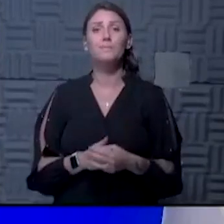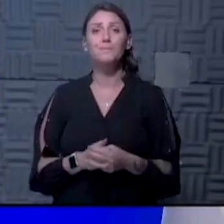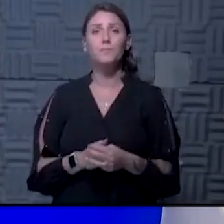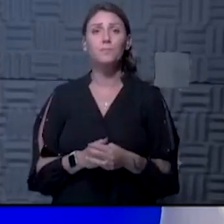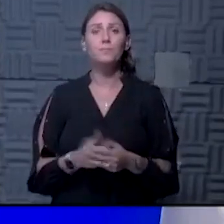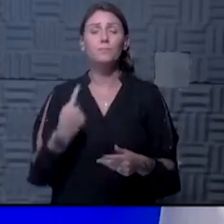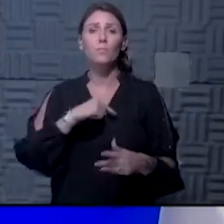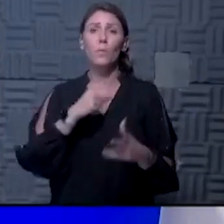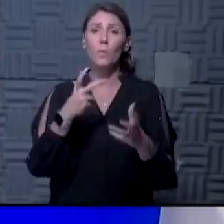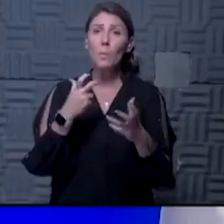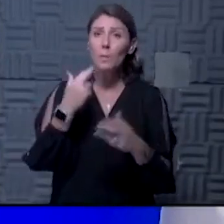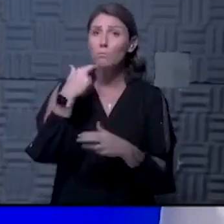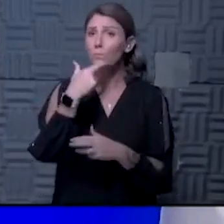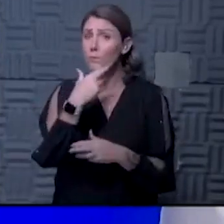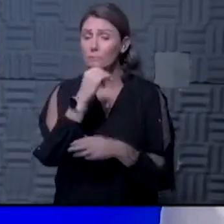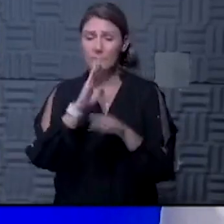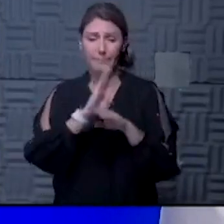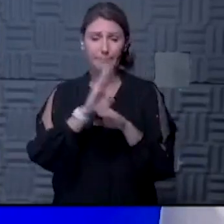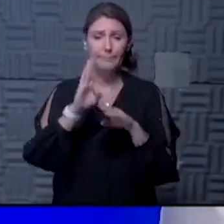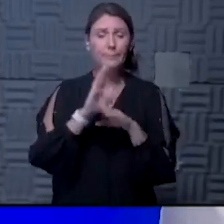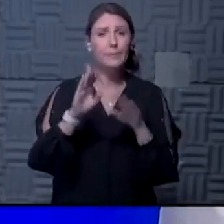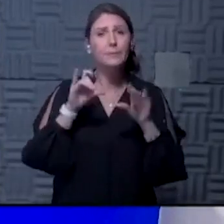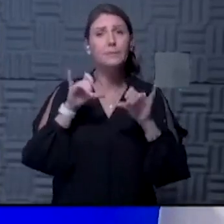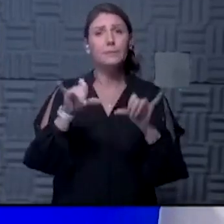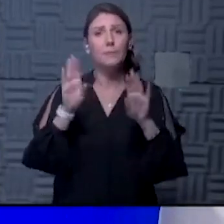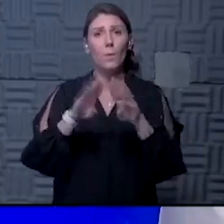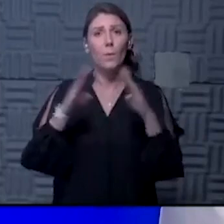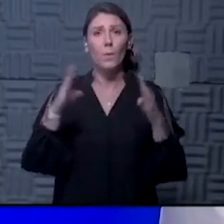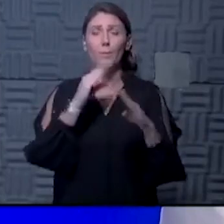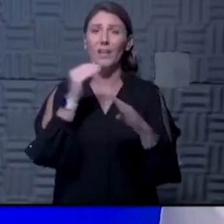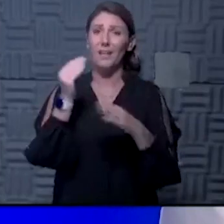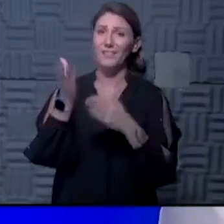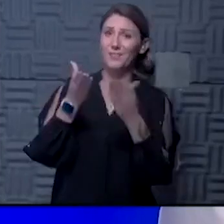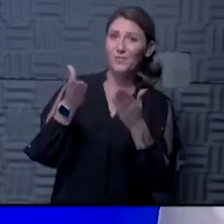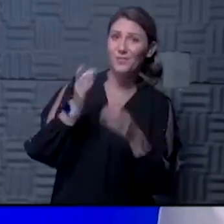want our restaurants and our businesses to stay open, and